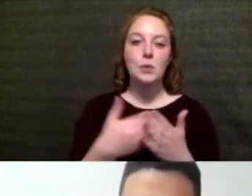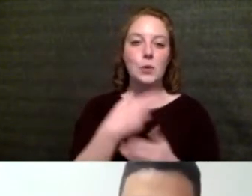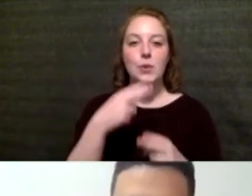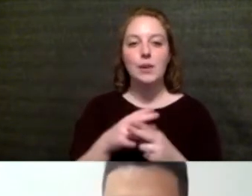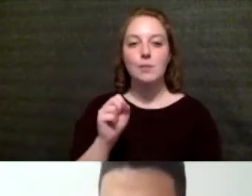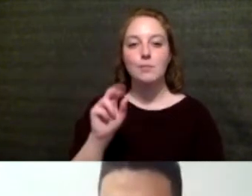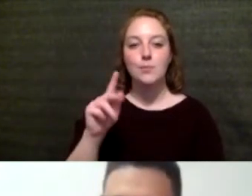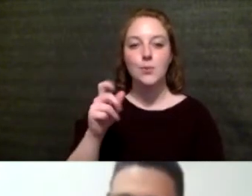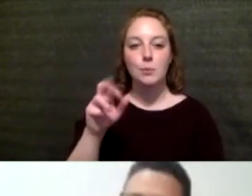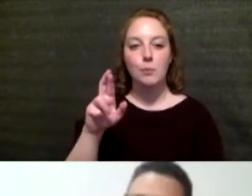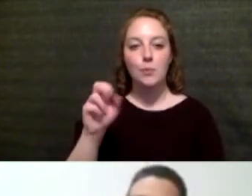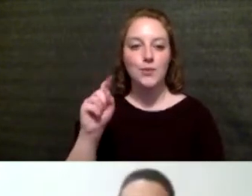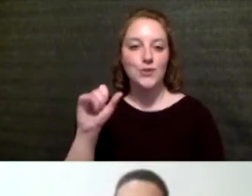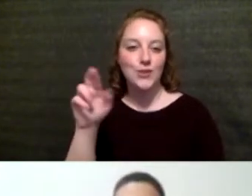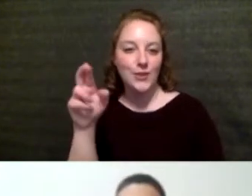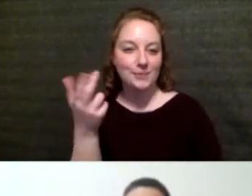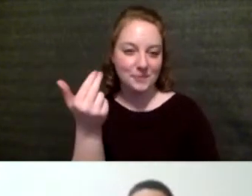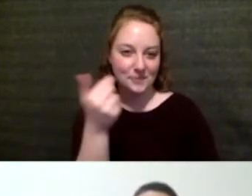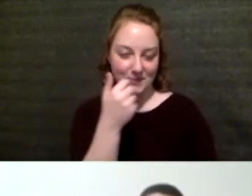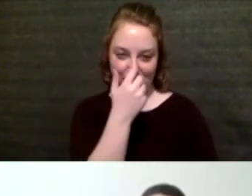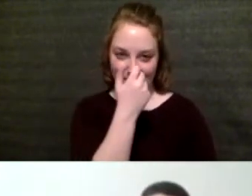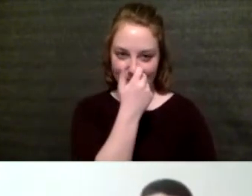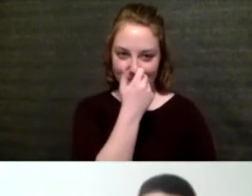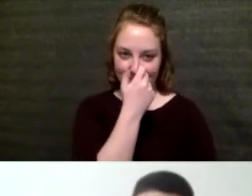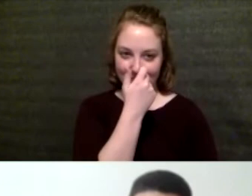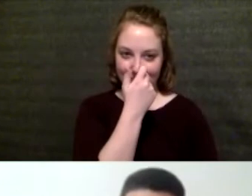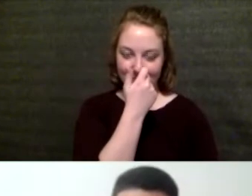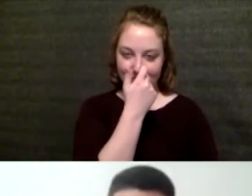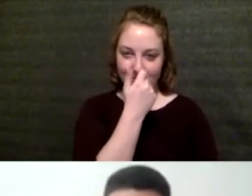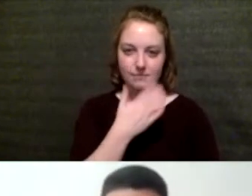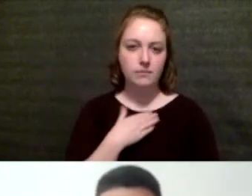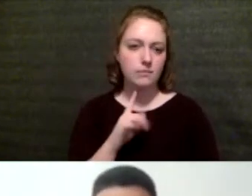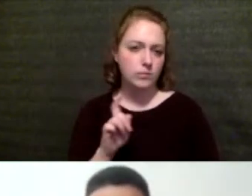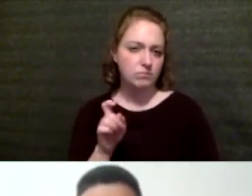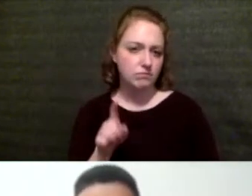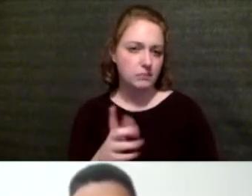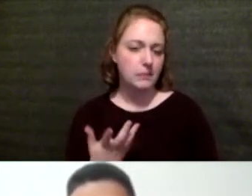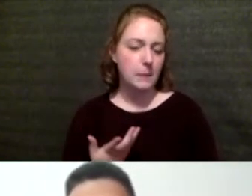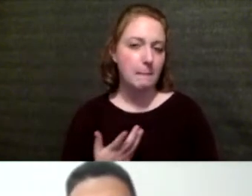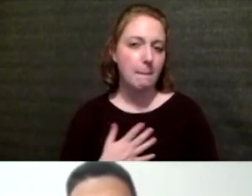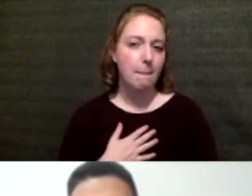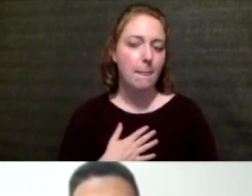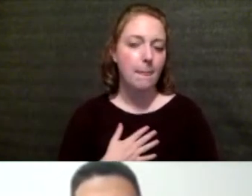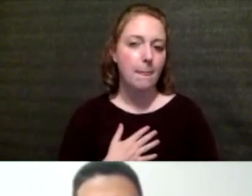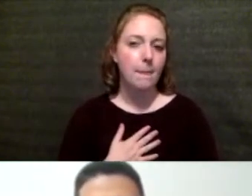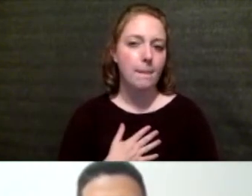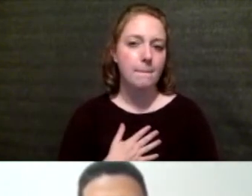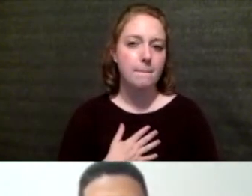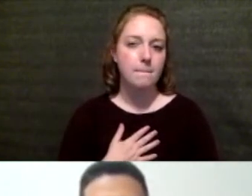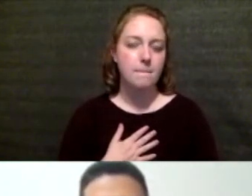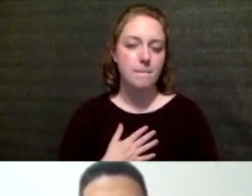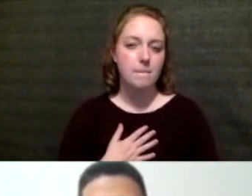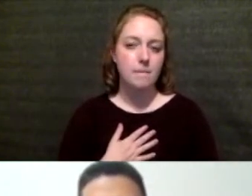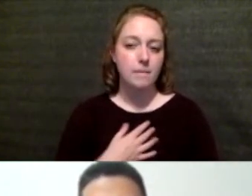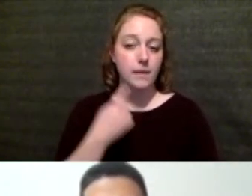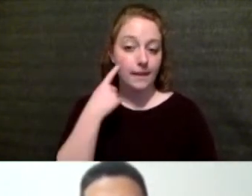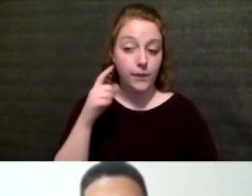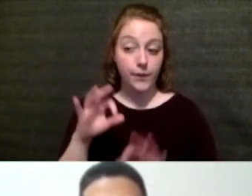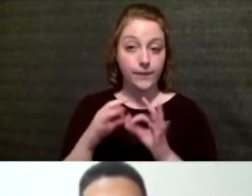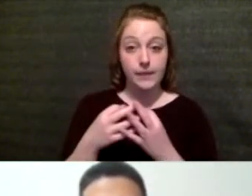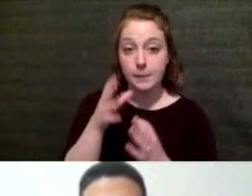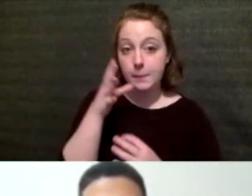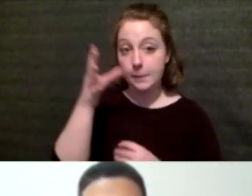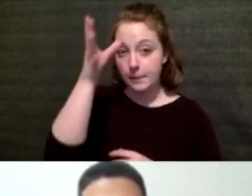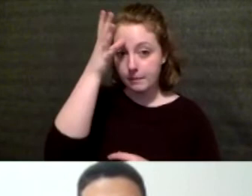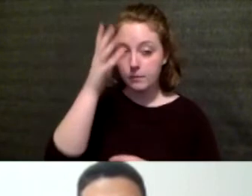yeah, that's right. Uh, my question, um, is, is there a sense already? Do we know among the families of the parents? I'm sure